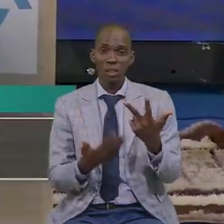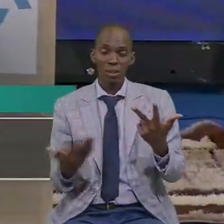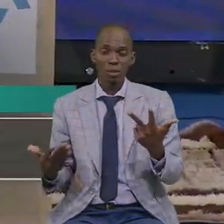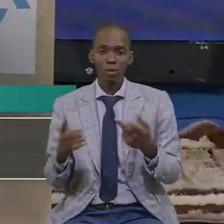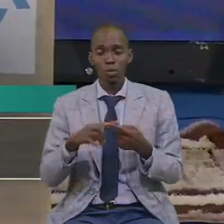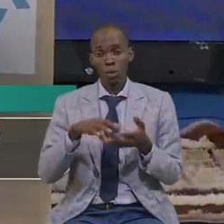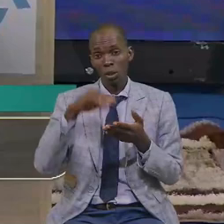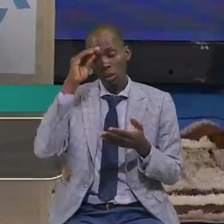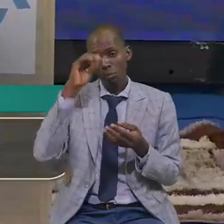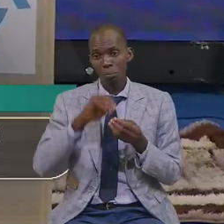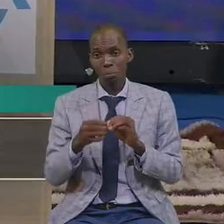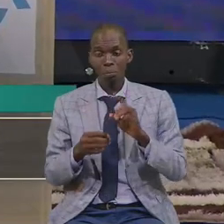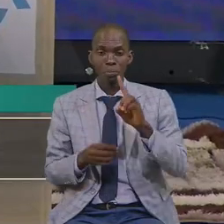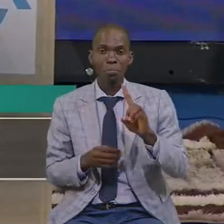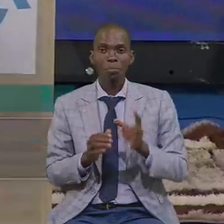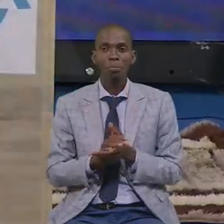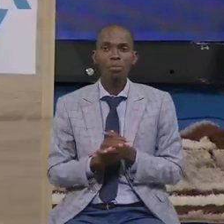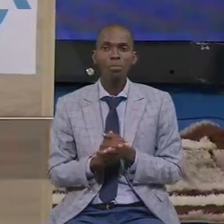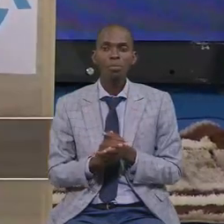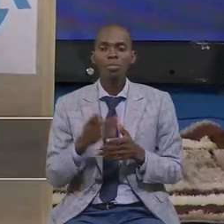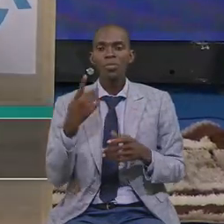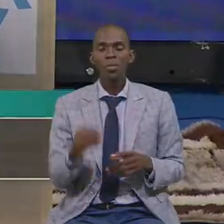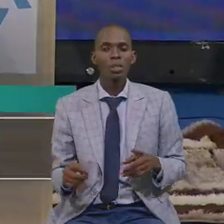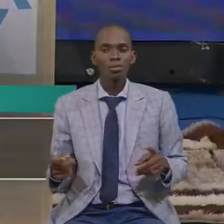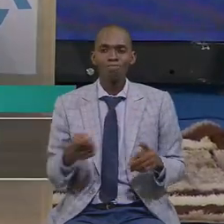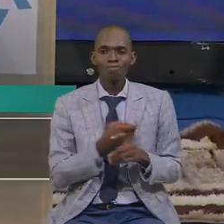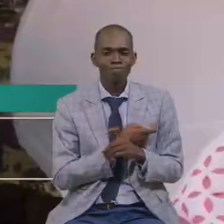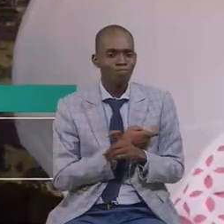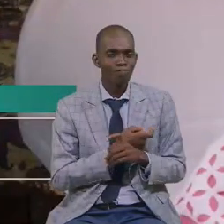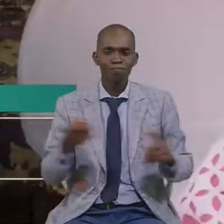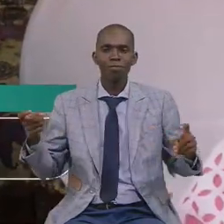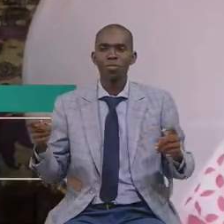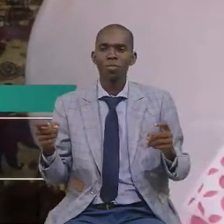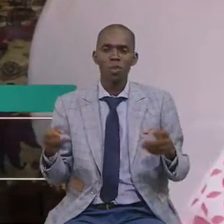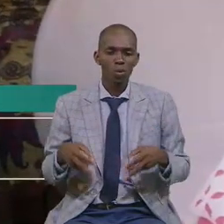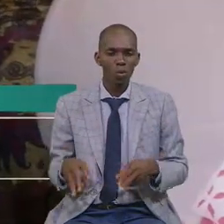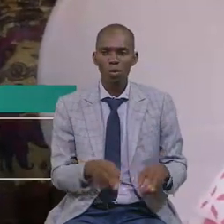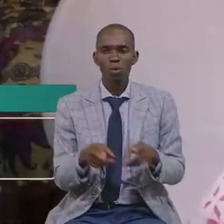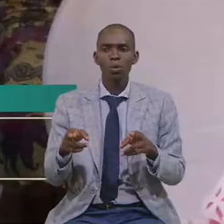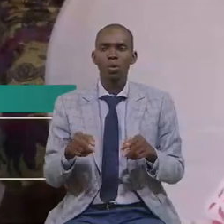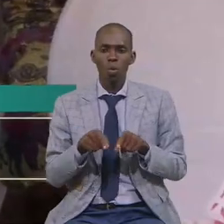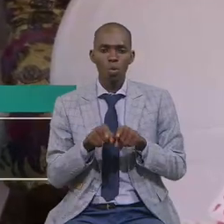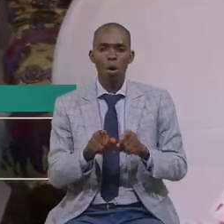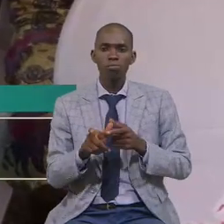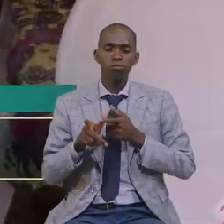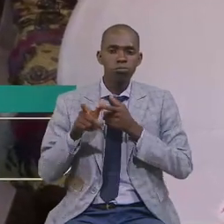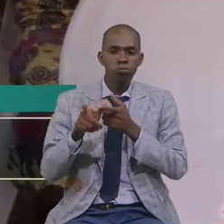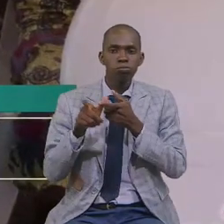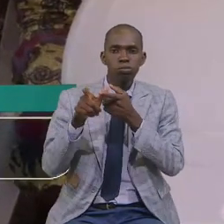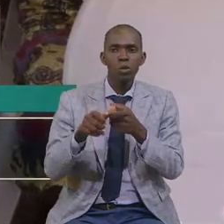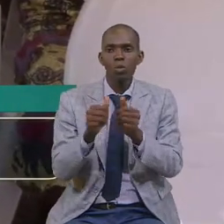Number one, the ruinous road while running